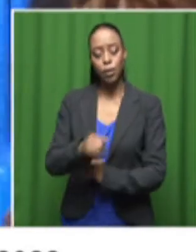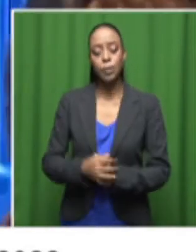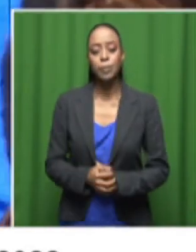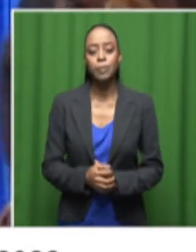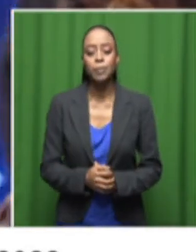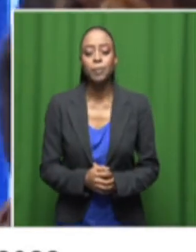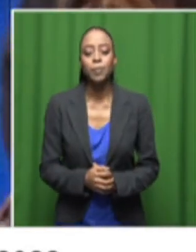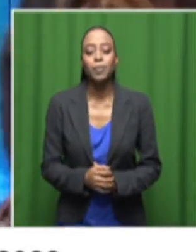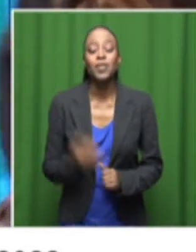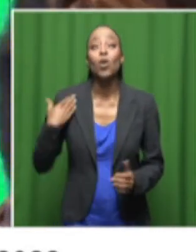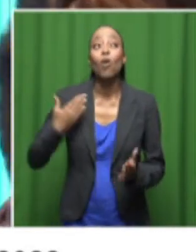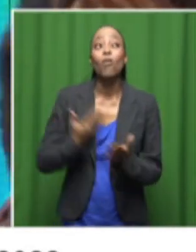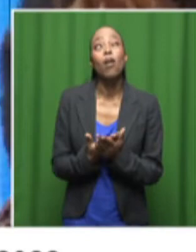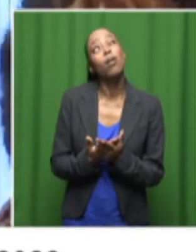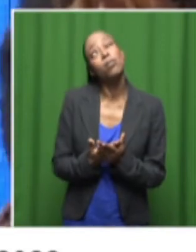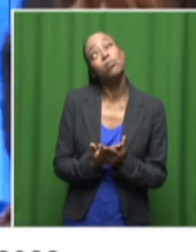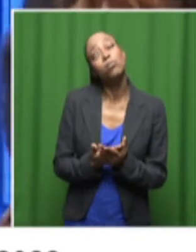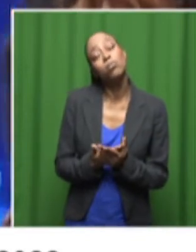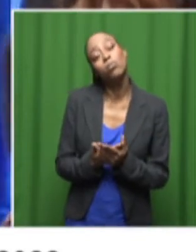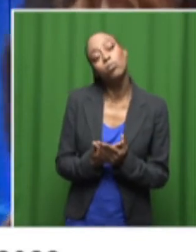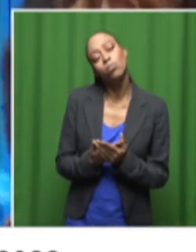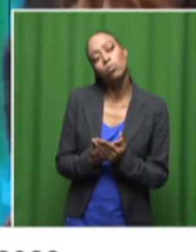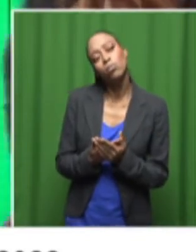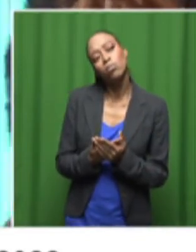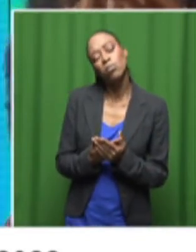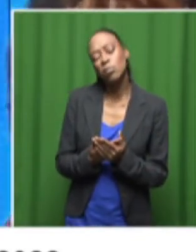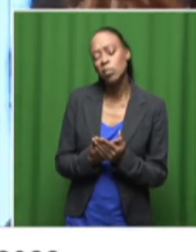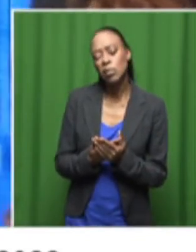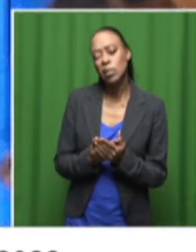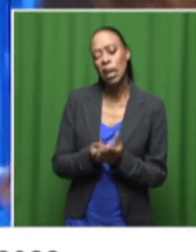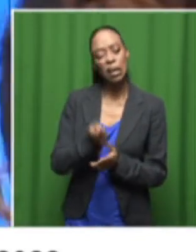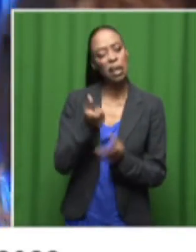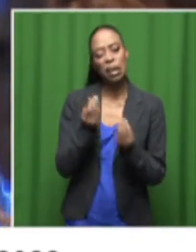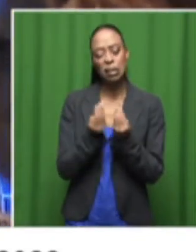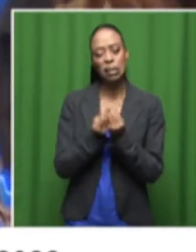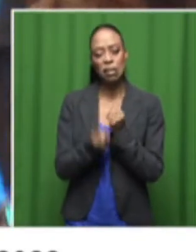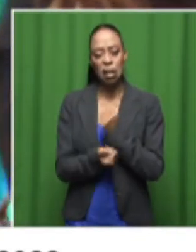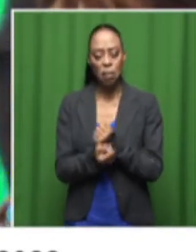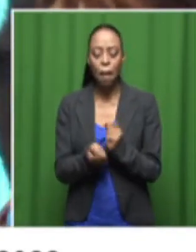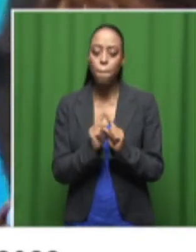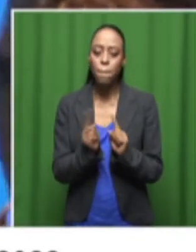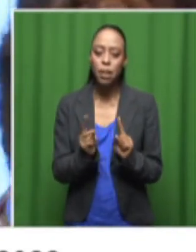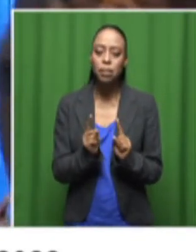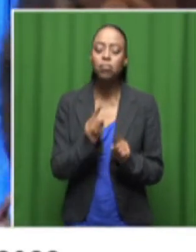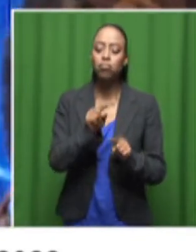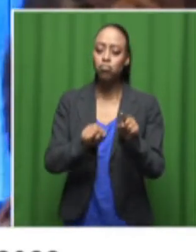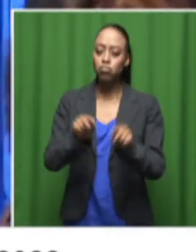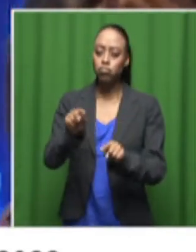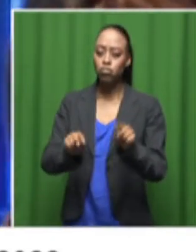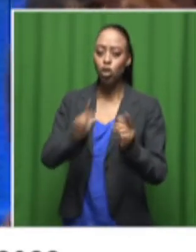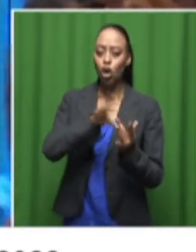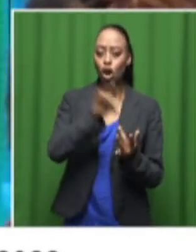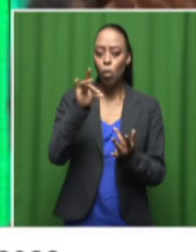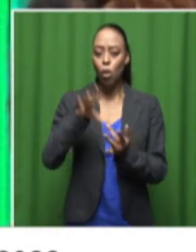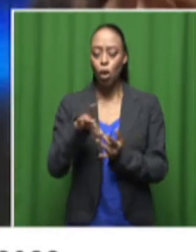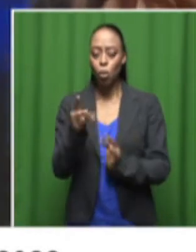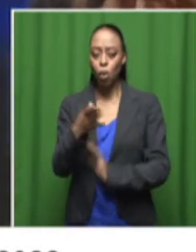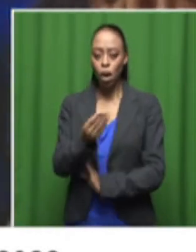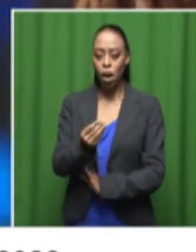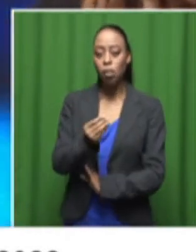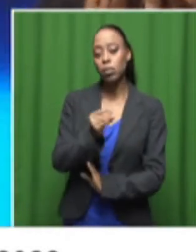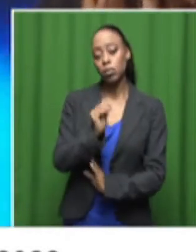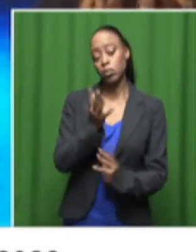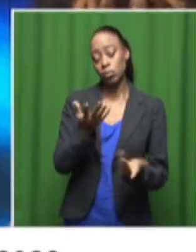Yes, currently there is not much going, but there are various options that can be